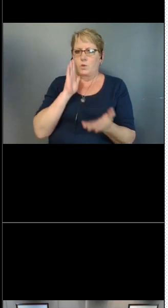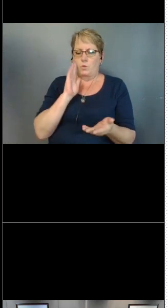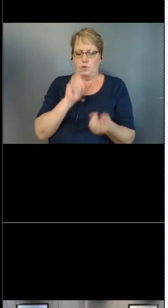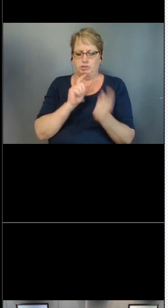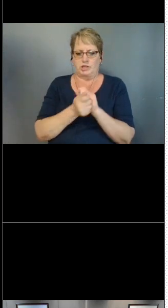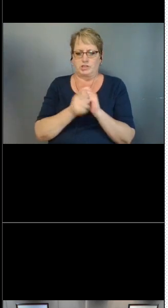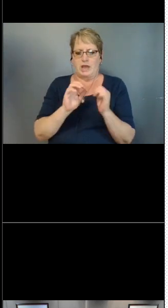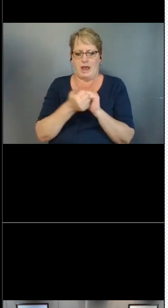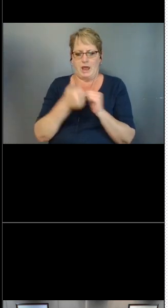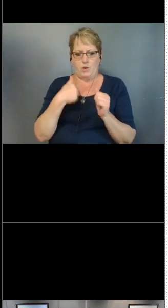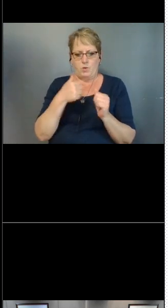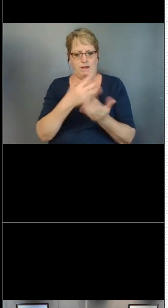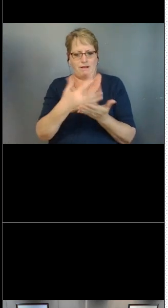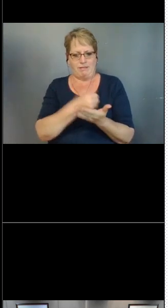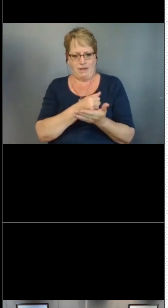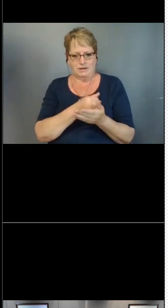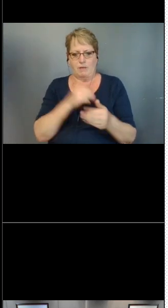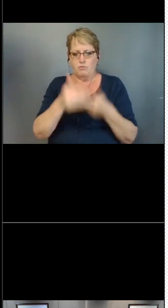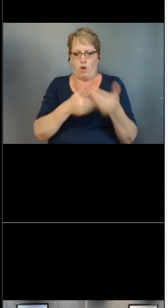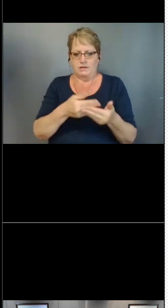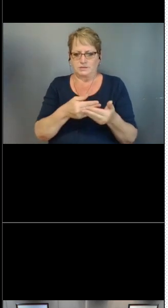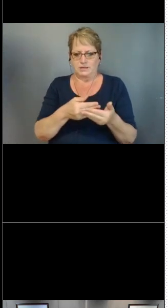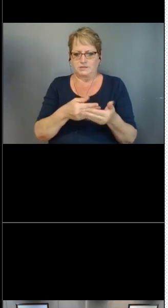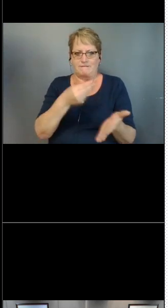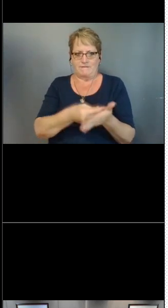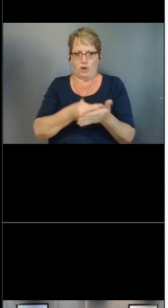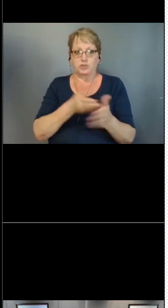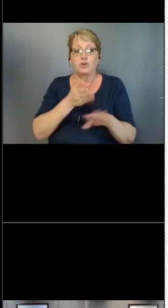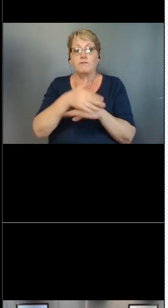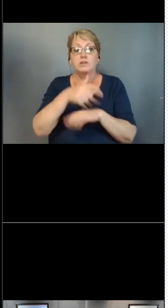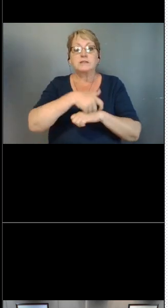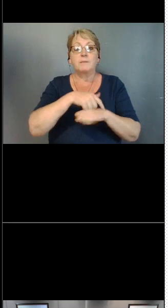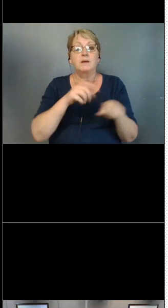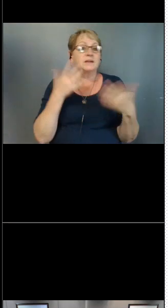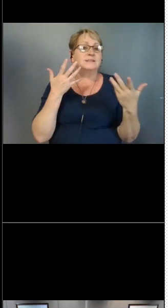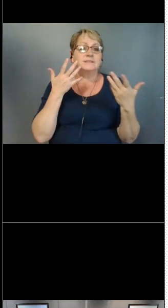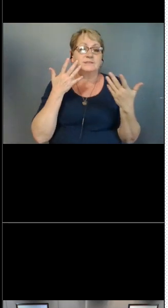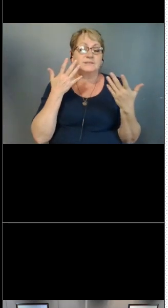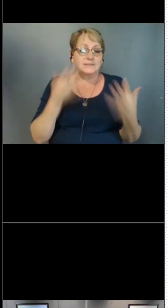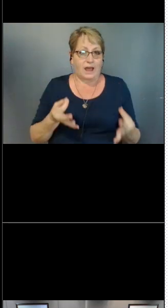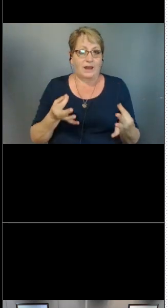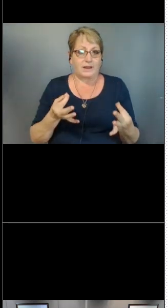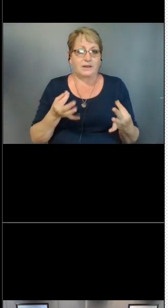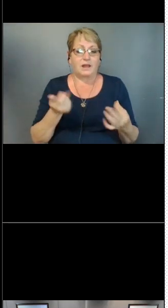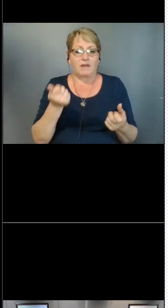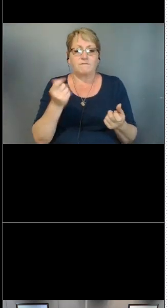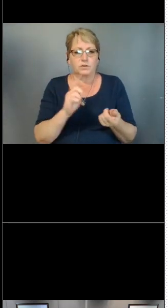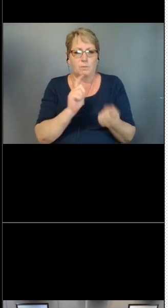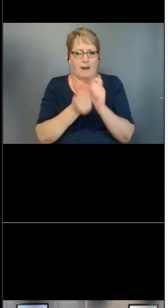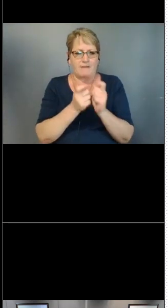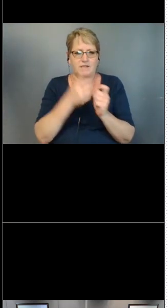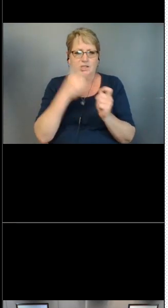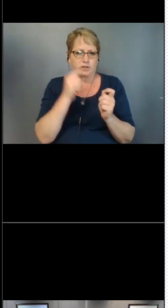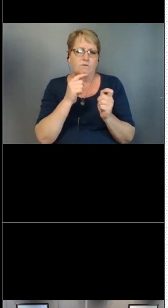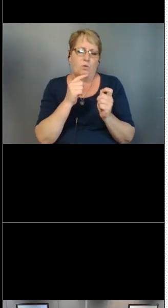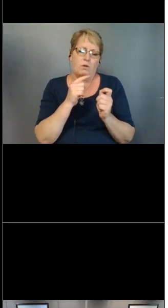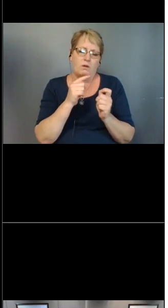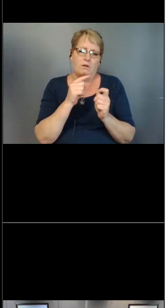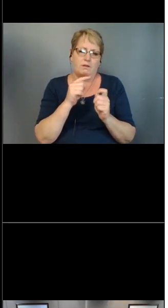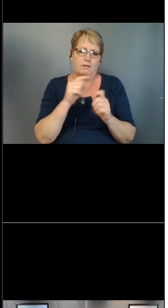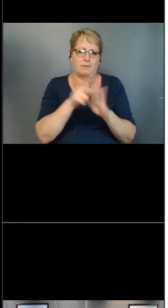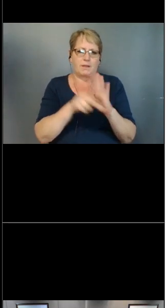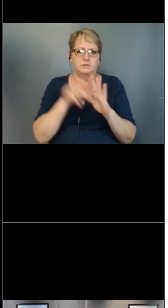and process our fares over time and have decided that a couple of modifications to our fare policy are warranted.